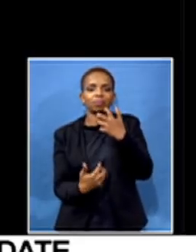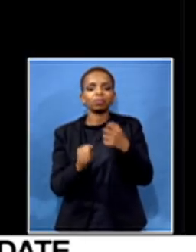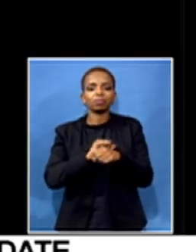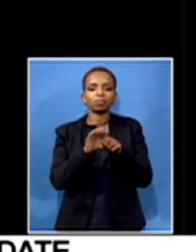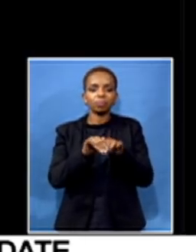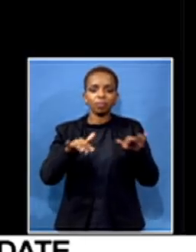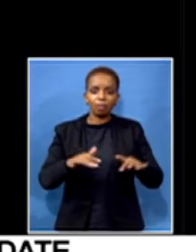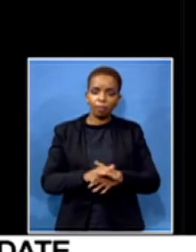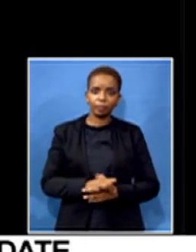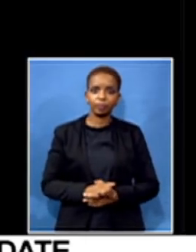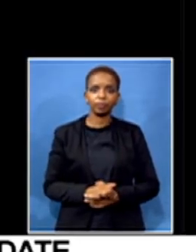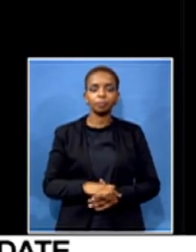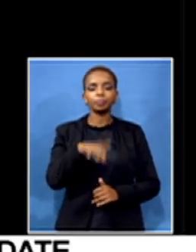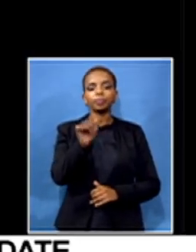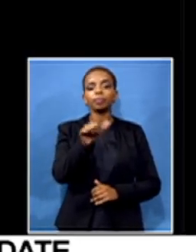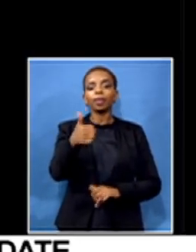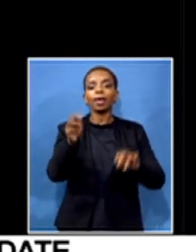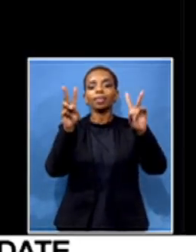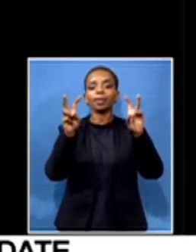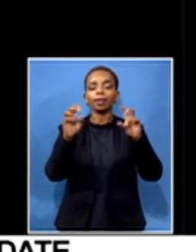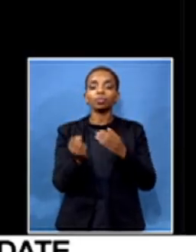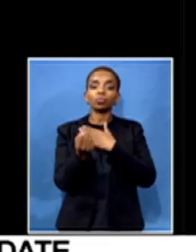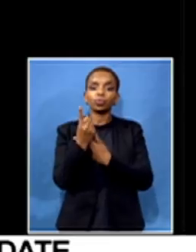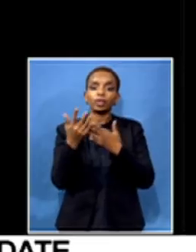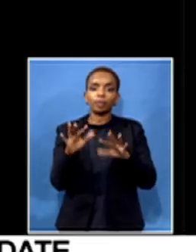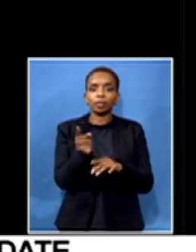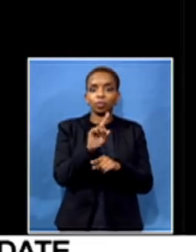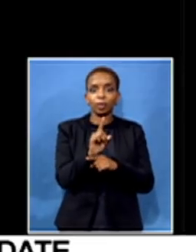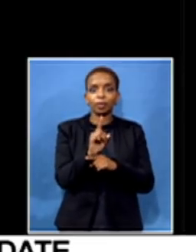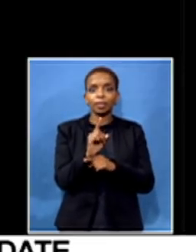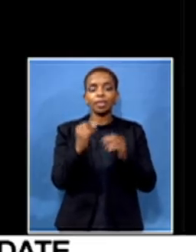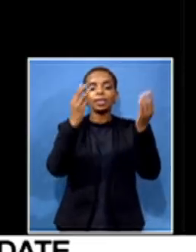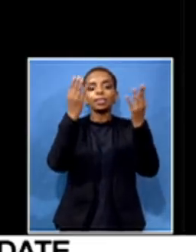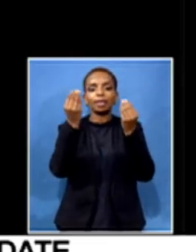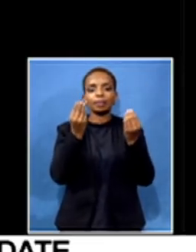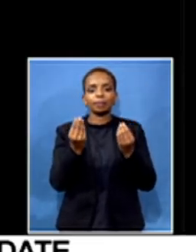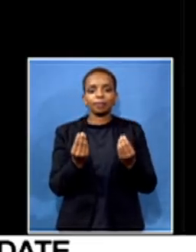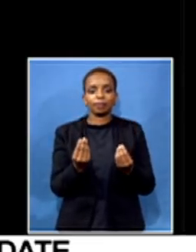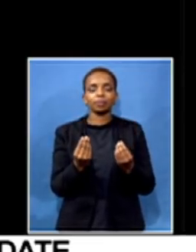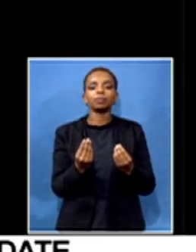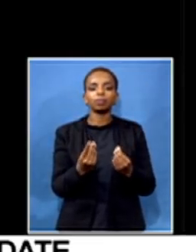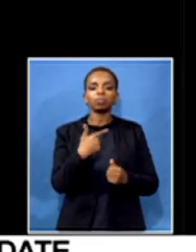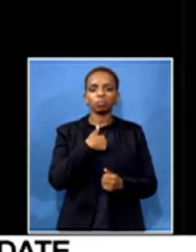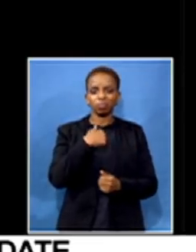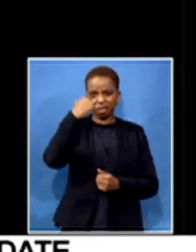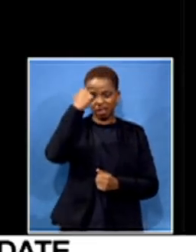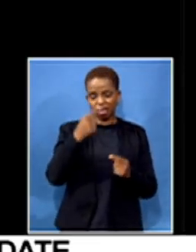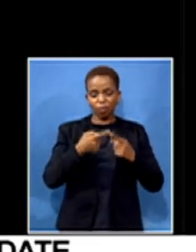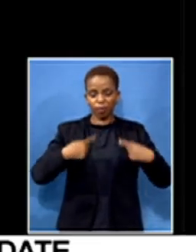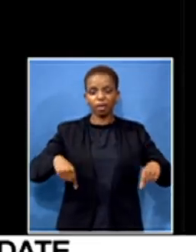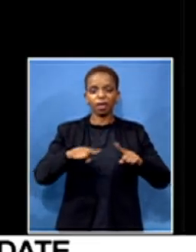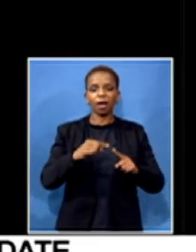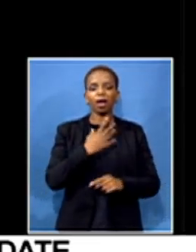of statistics. Well, I think we are quite comfortable with the statistics that we